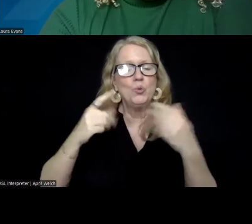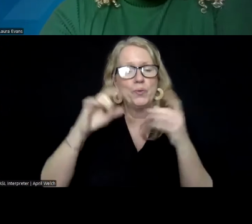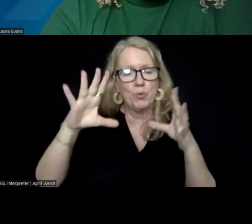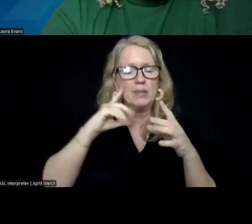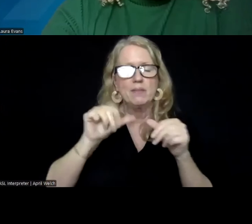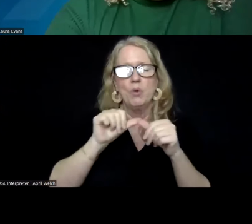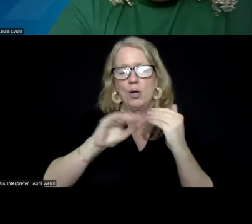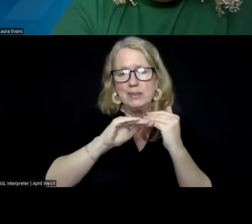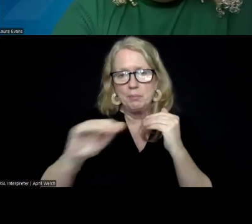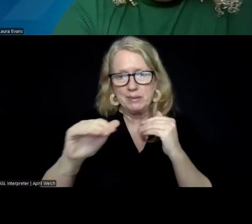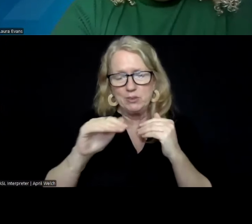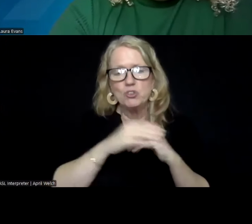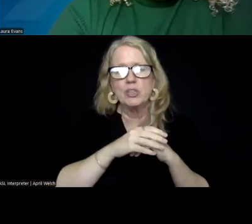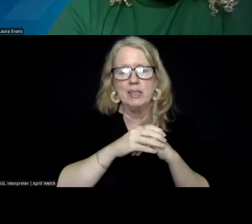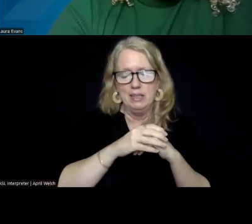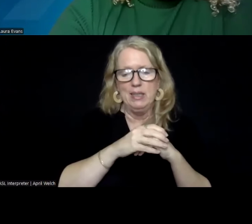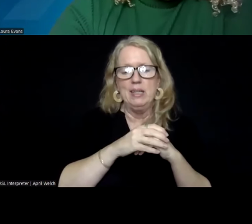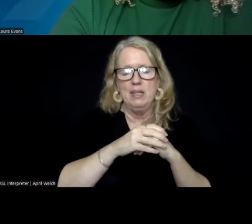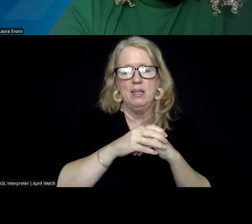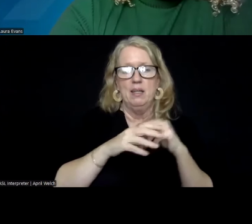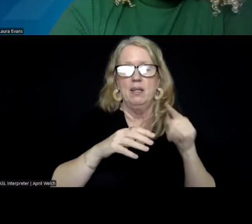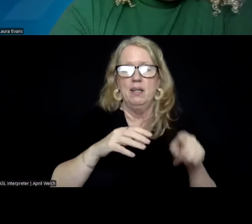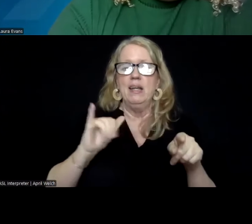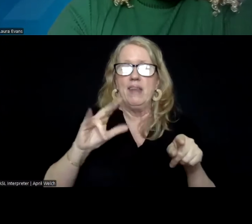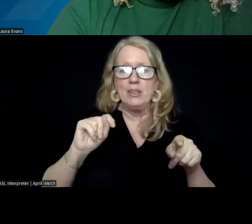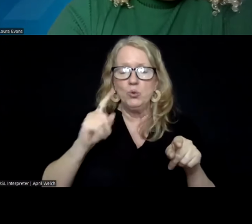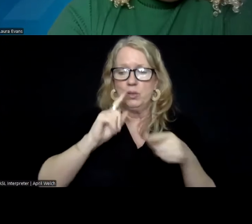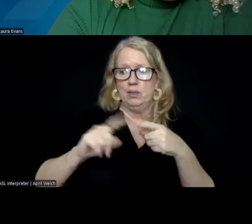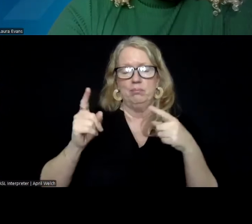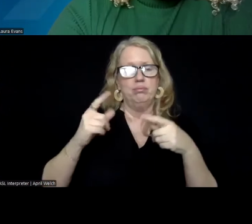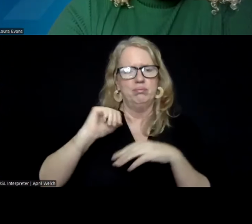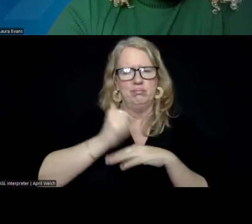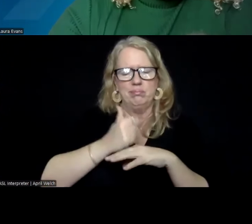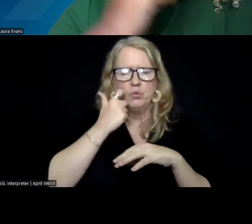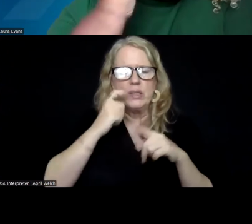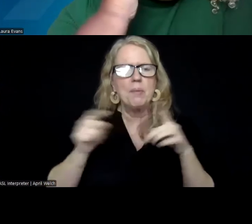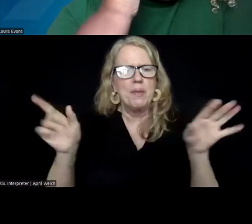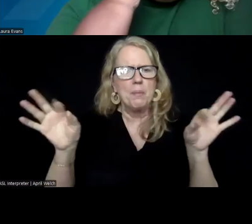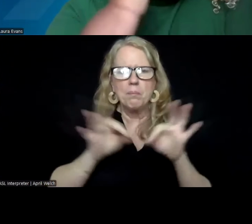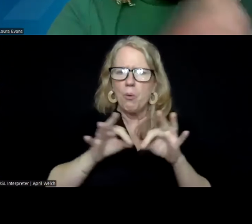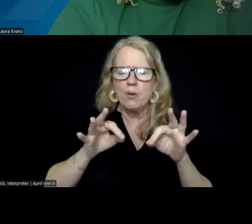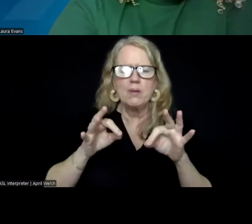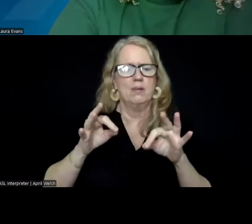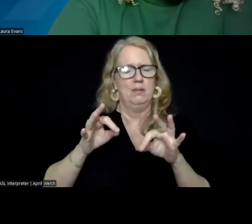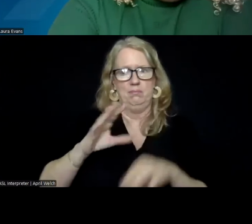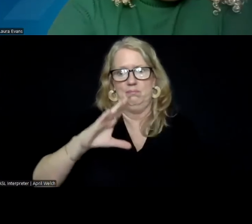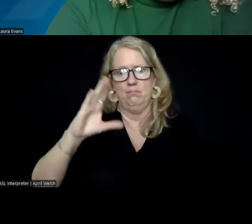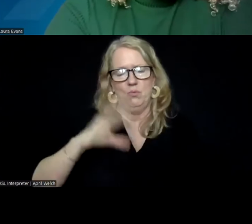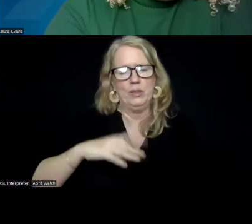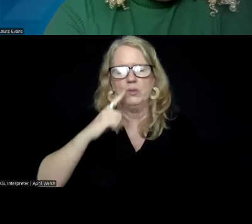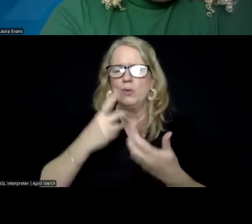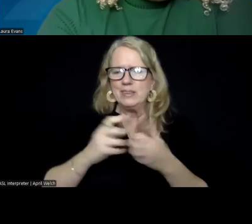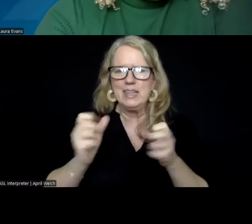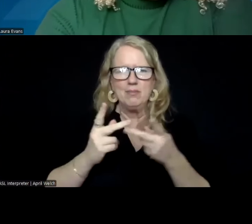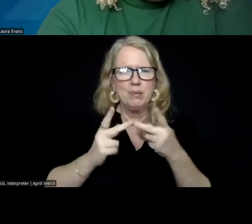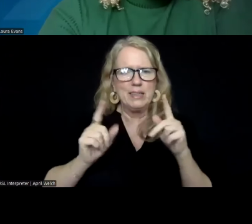stabilization a unit. So this is very important. We know that kids definitely need a safe place to go,